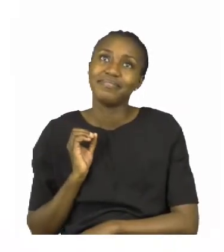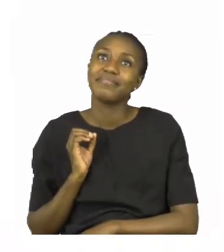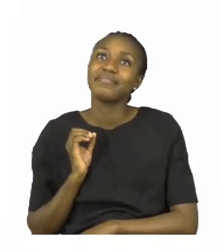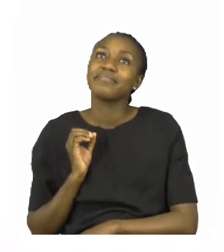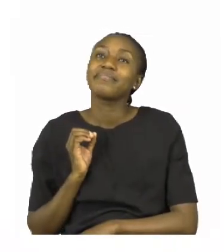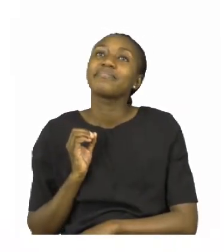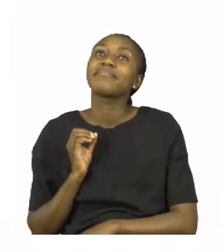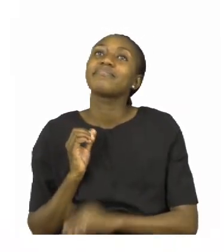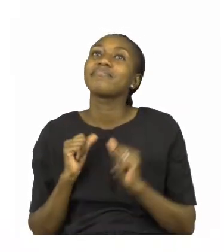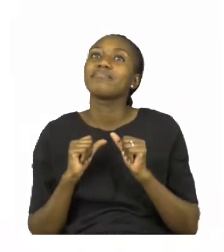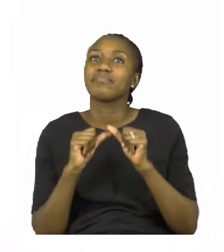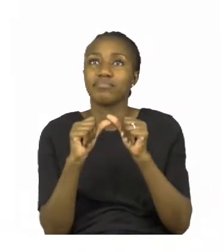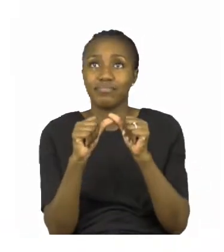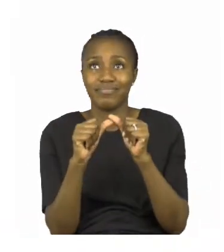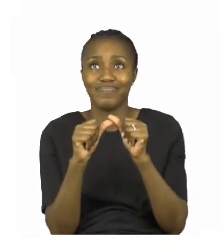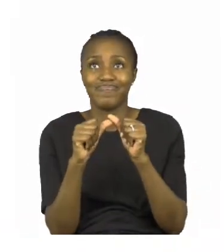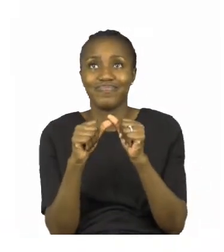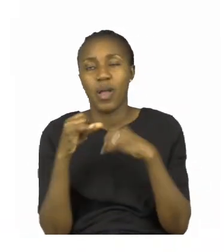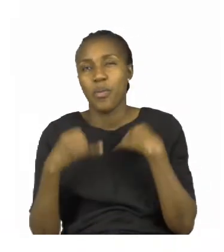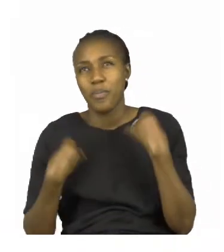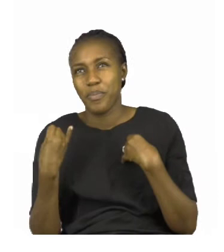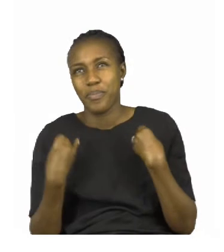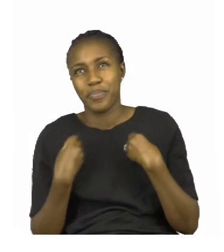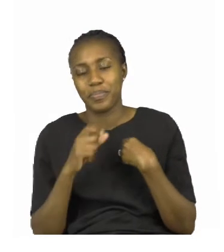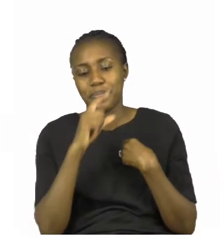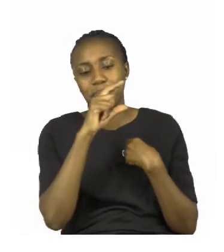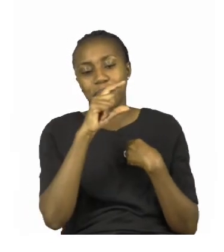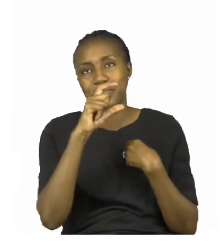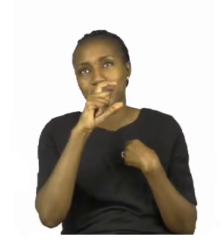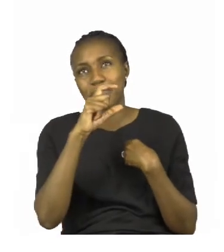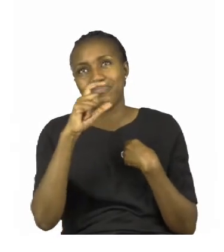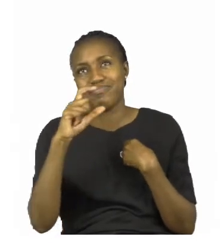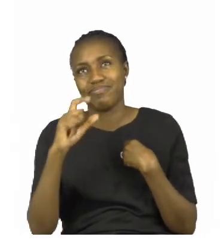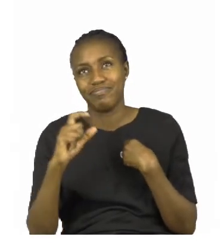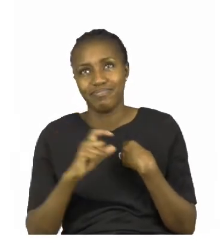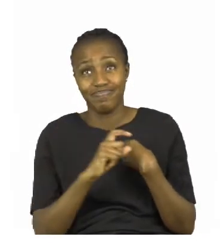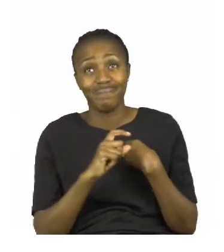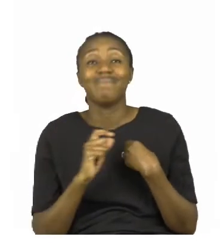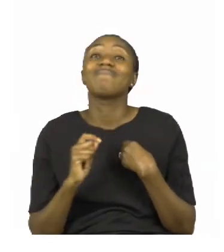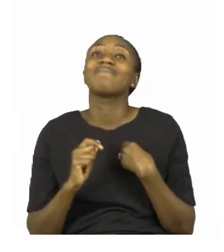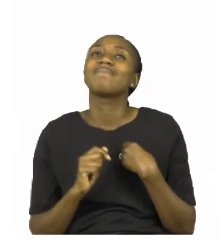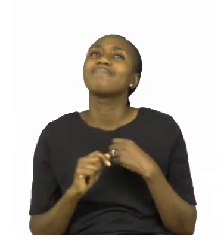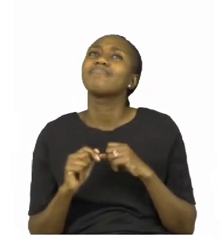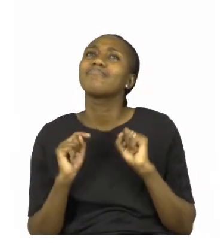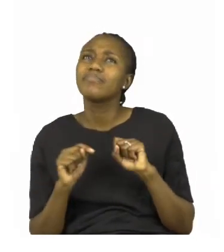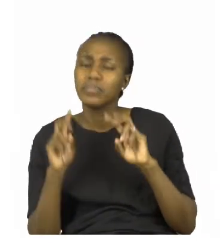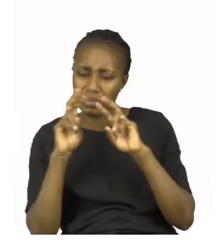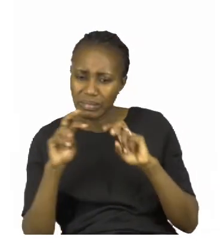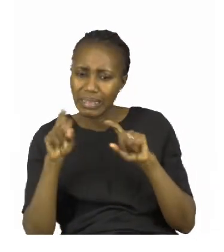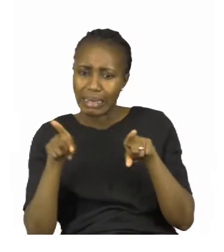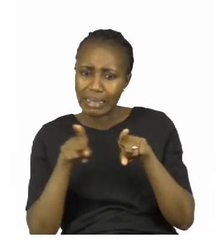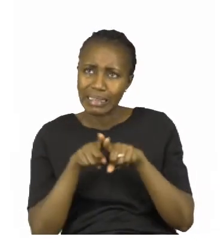we are continuing our fun with our letters. This time, we're looking for rhyming letters.